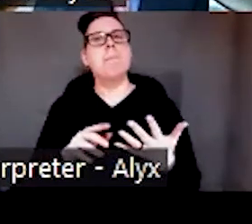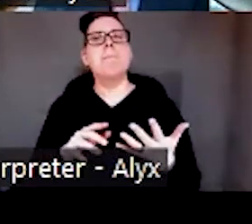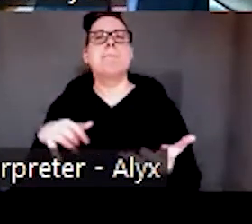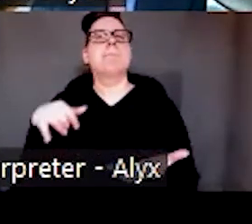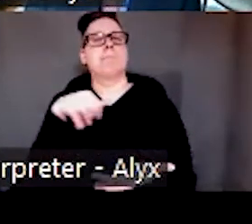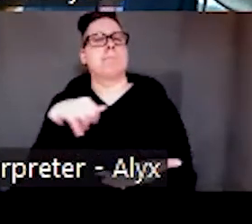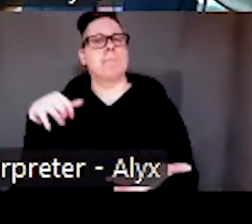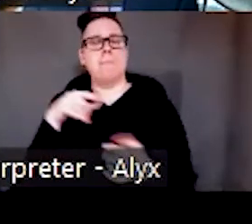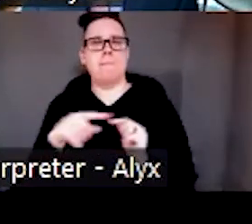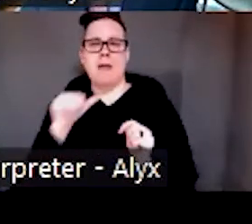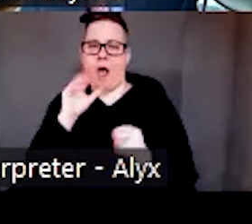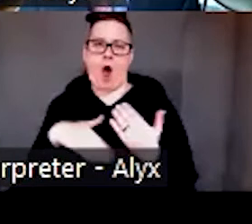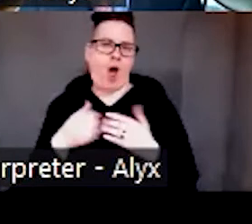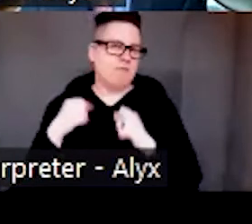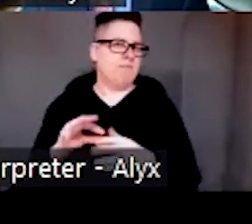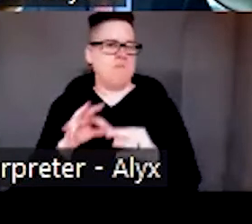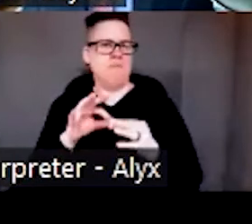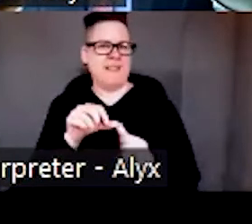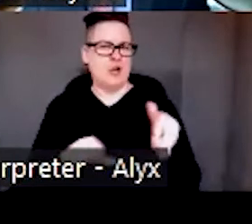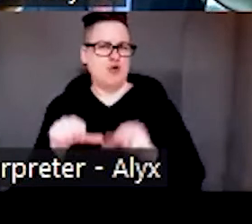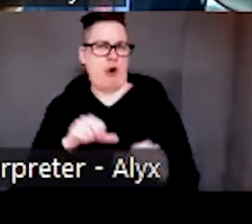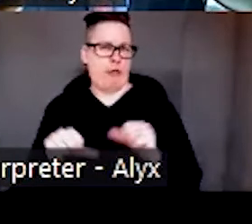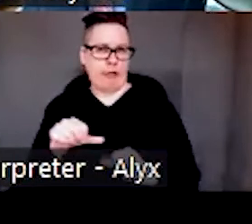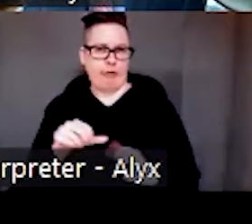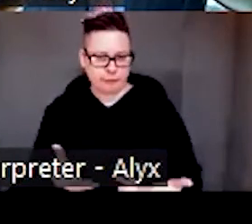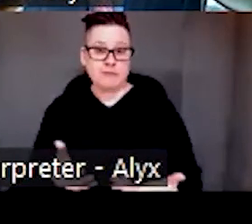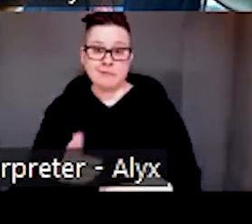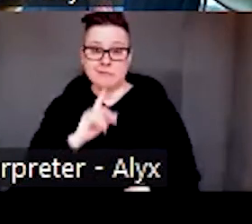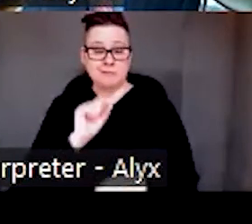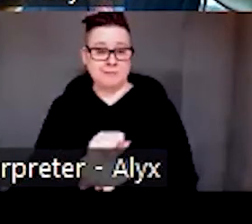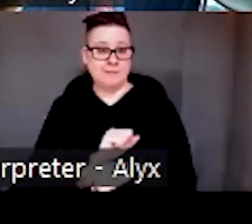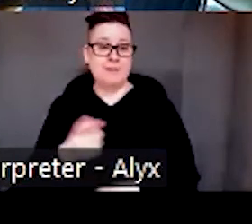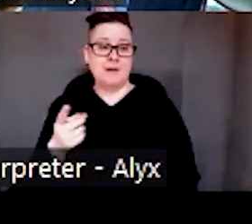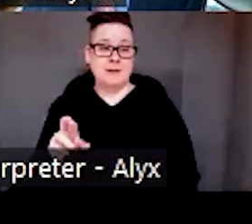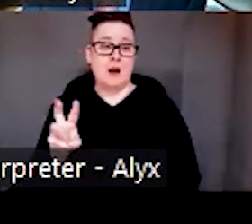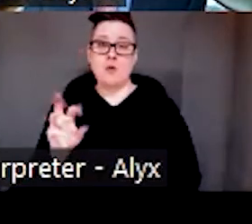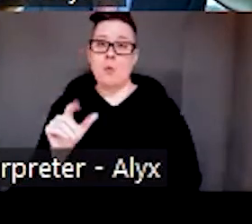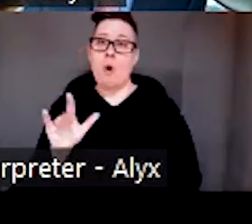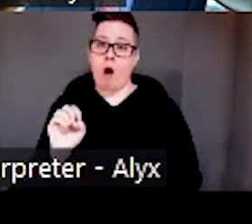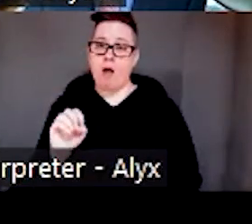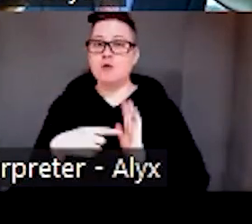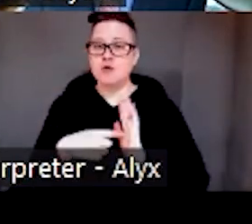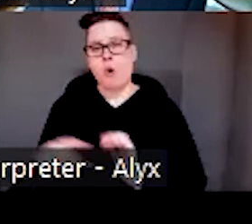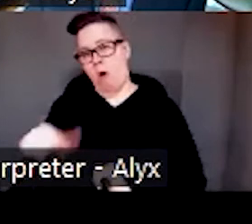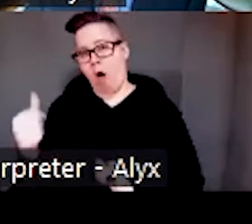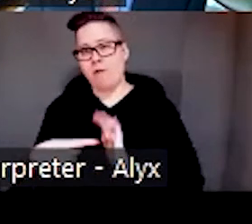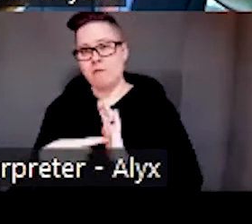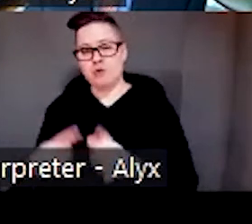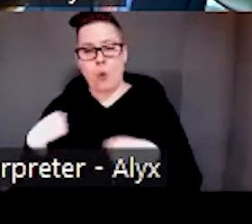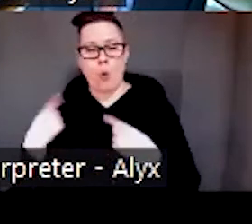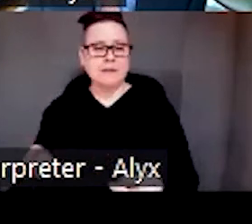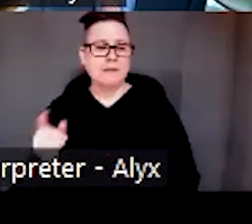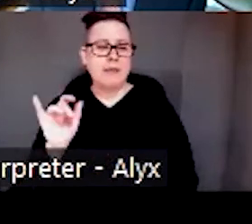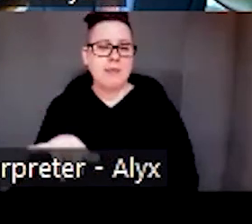to be super highly correlated with each other. And indeed, what Dr. Wallace showed and other people have shown